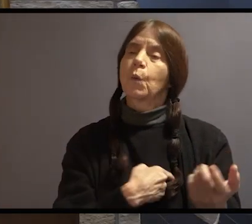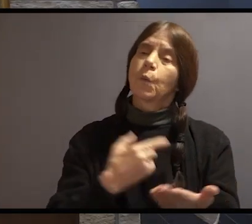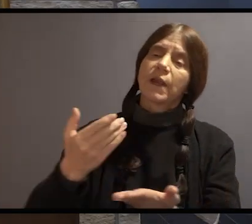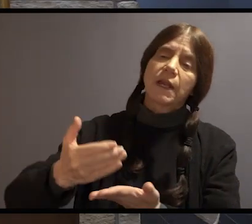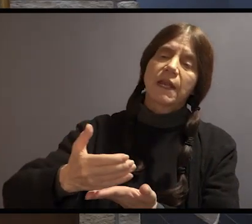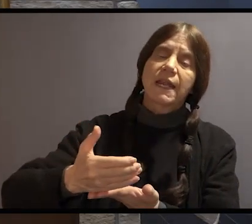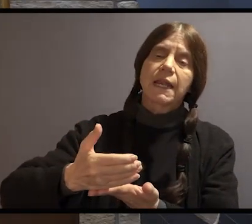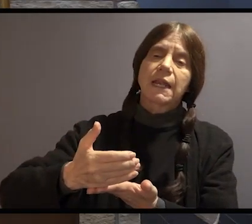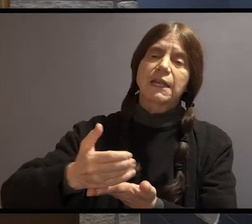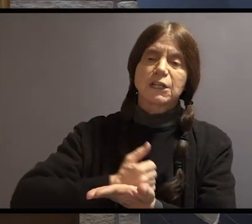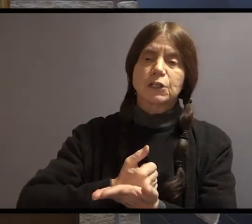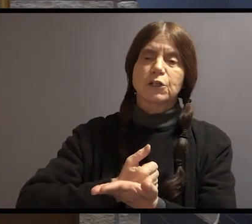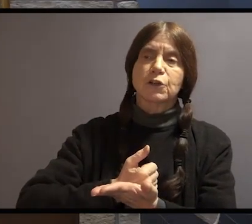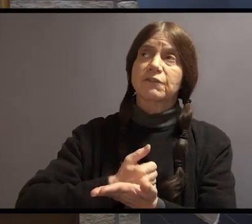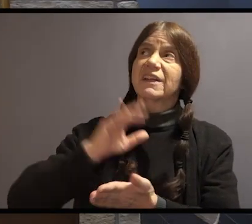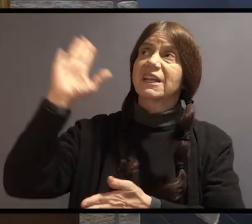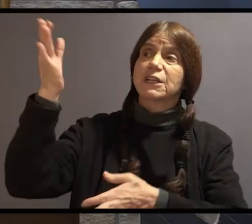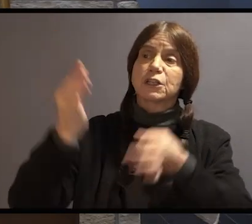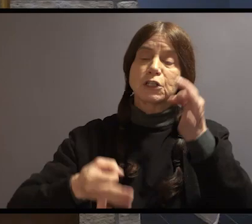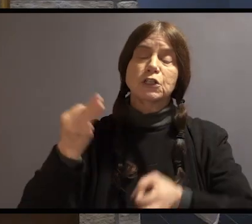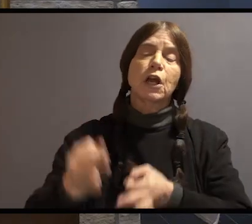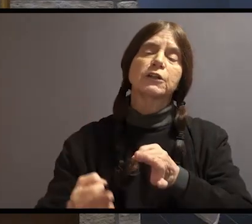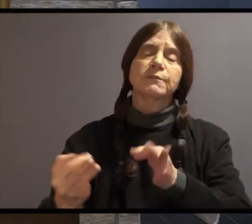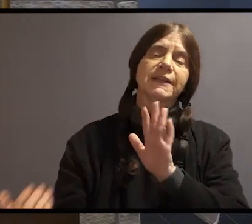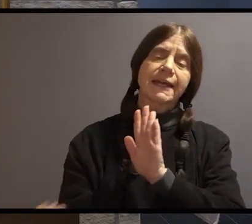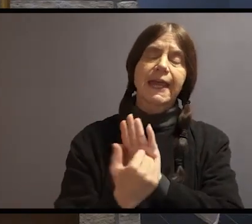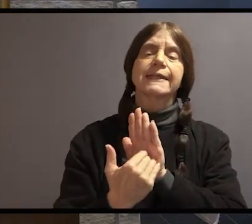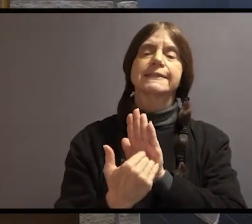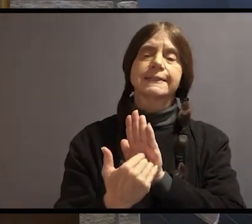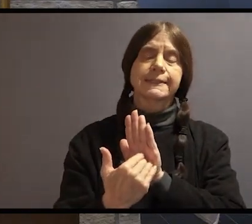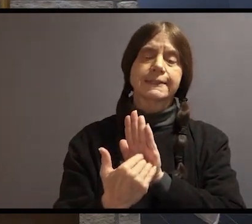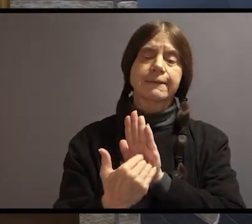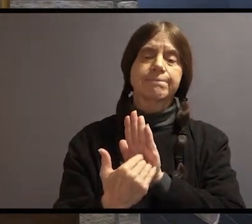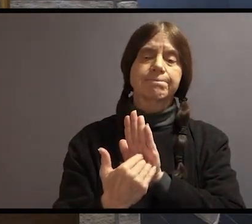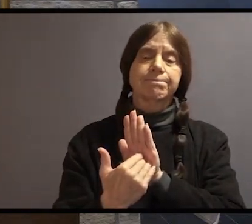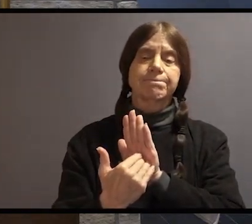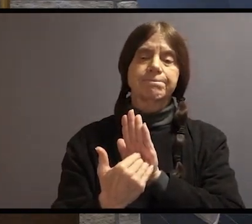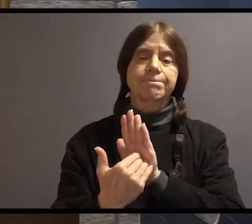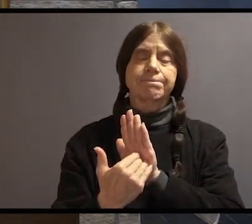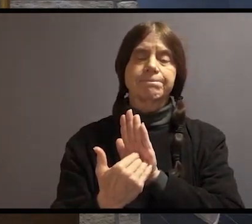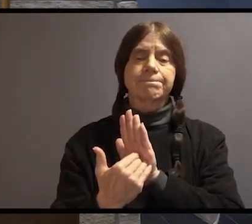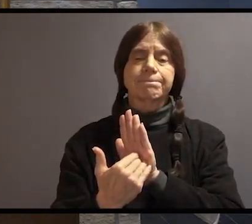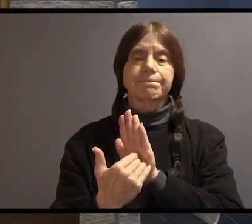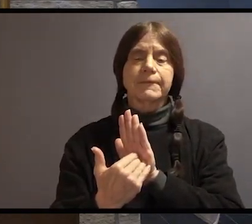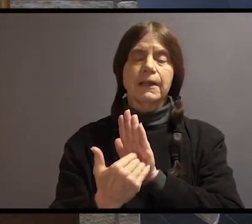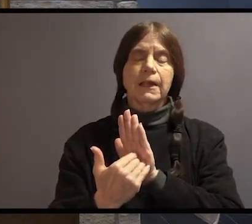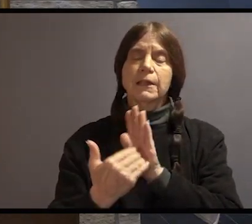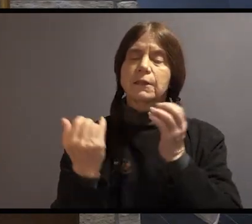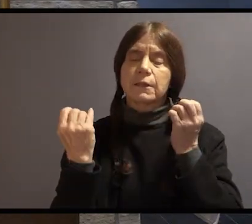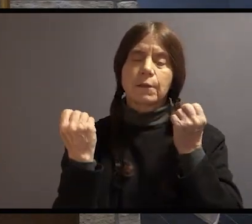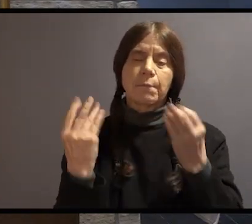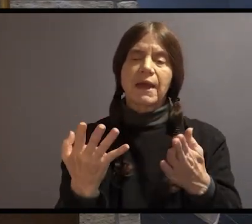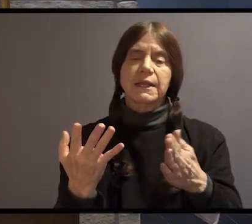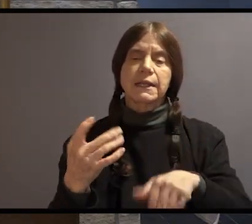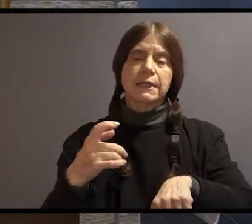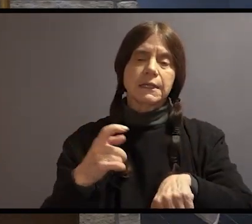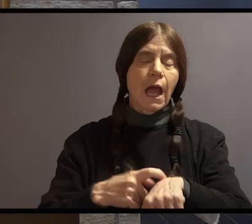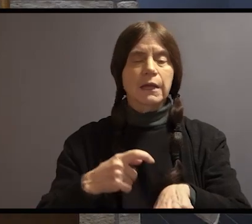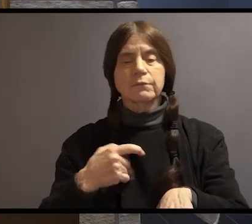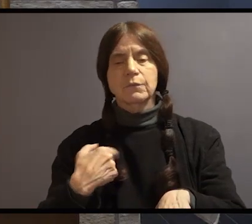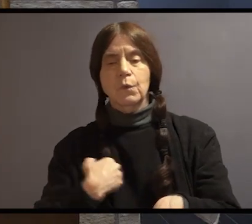deserve God's judgment upon the times that we have been